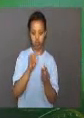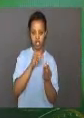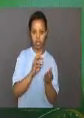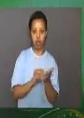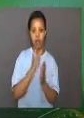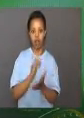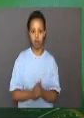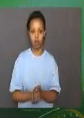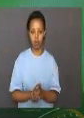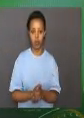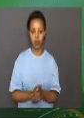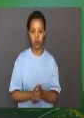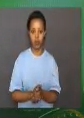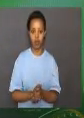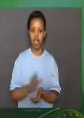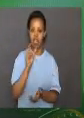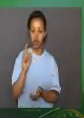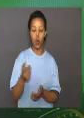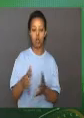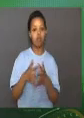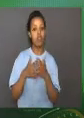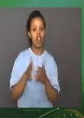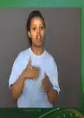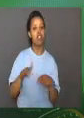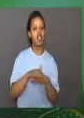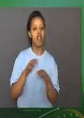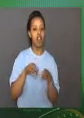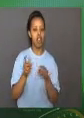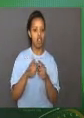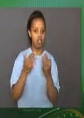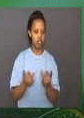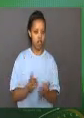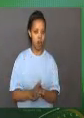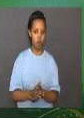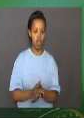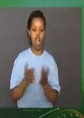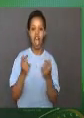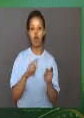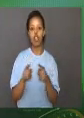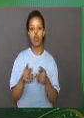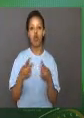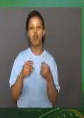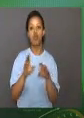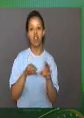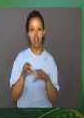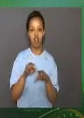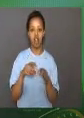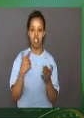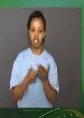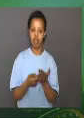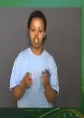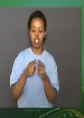We have covered quite a bit of material. Let us do an activity to ensure that